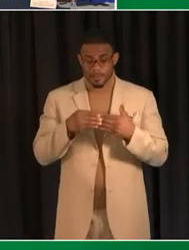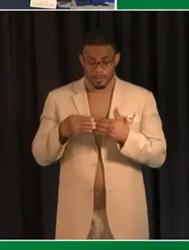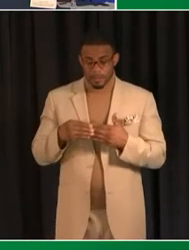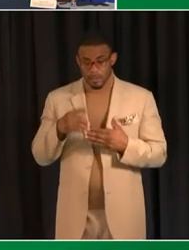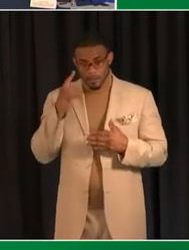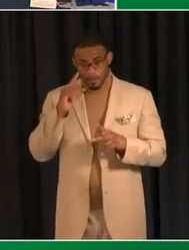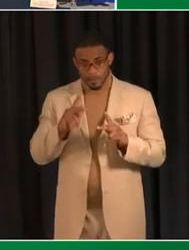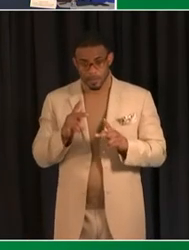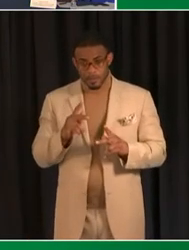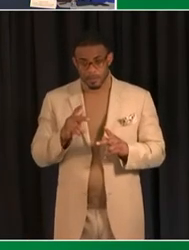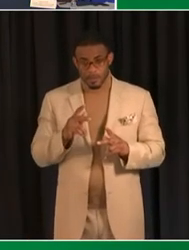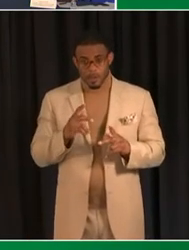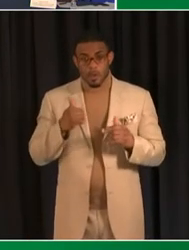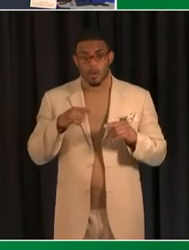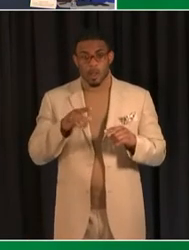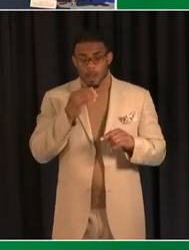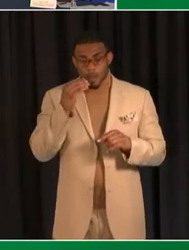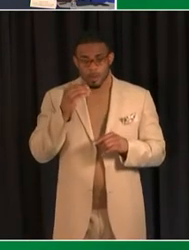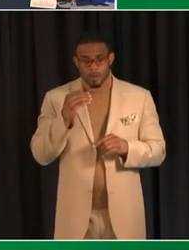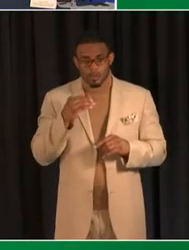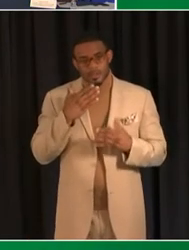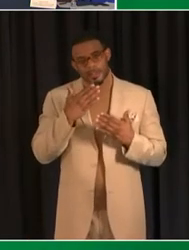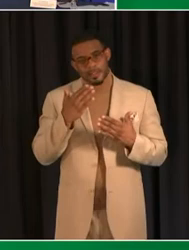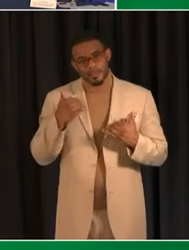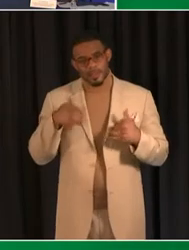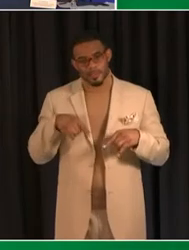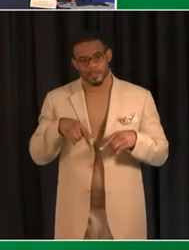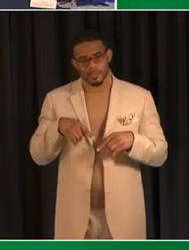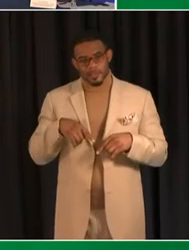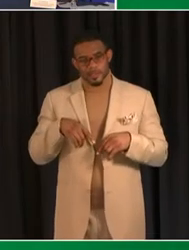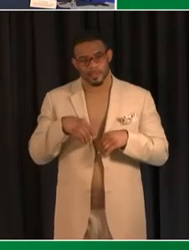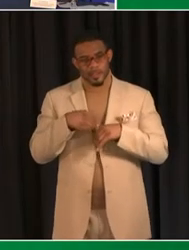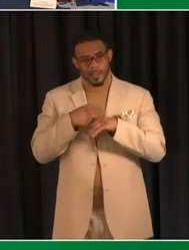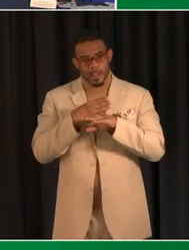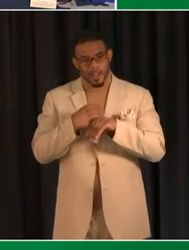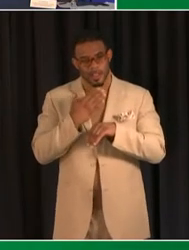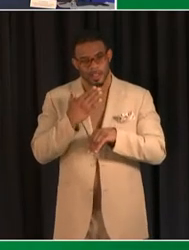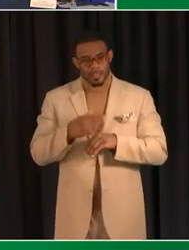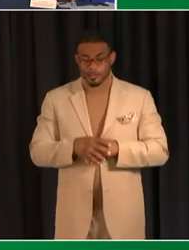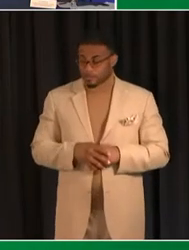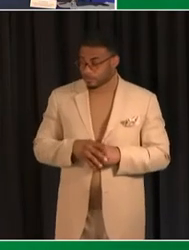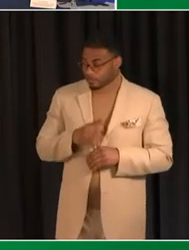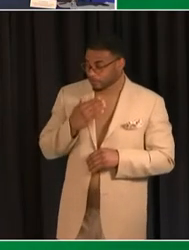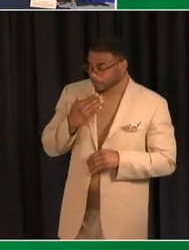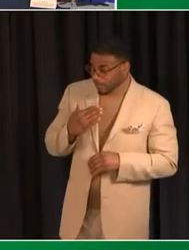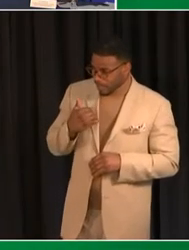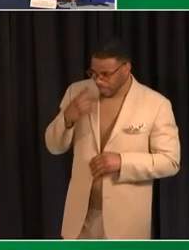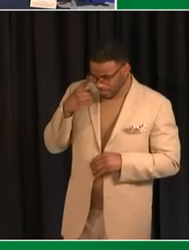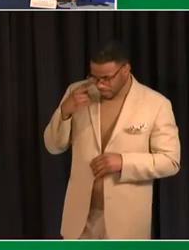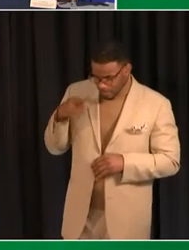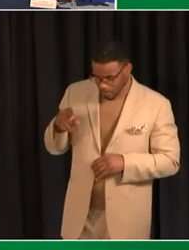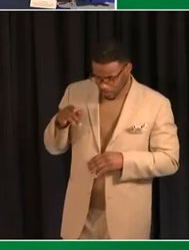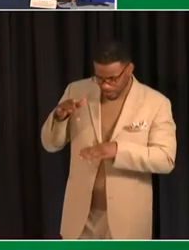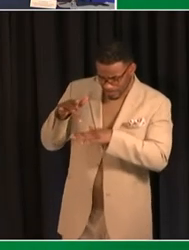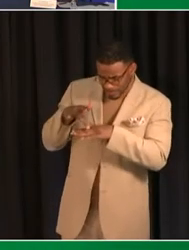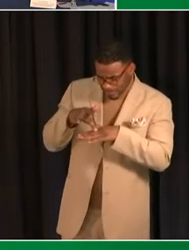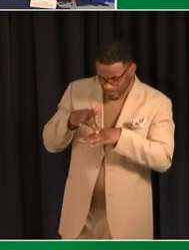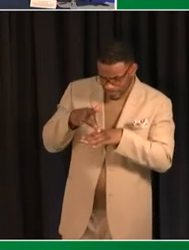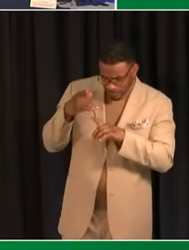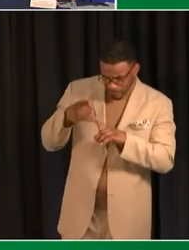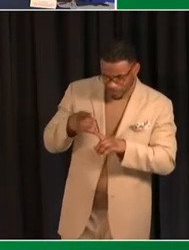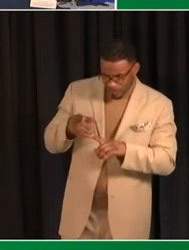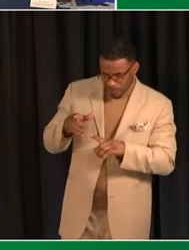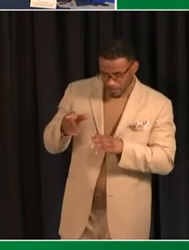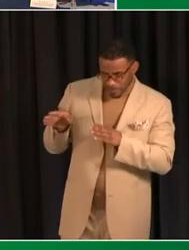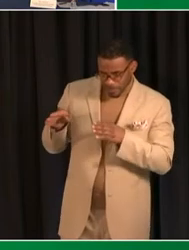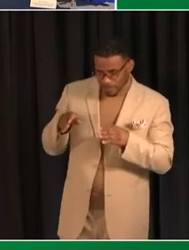that flexibility for people while they're at home. So thank you for having this call. Definitely, thank you. And I think you cut out a little bit.